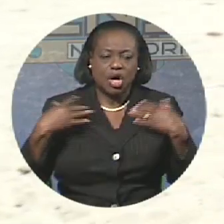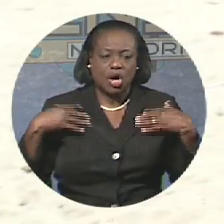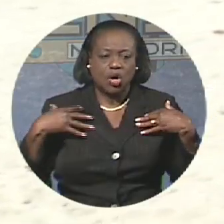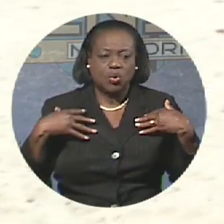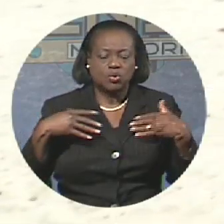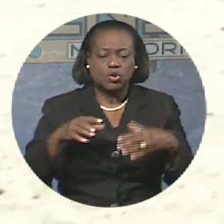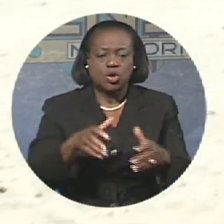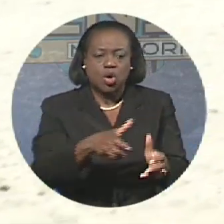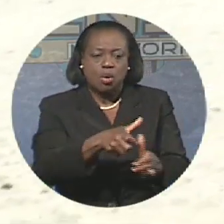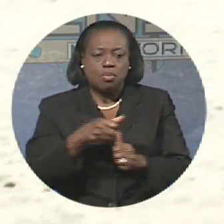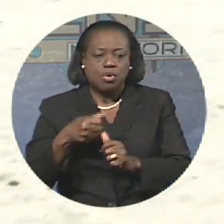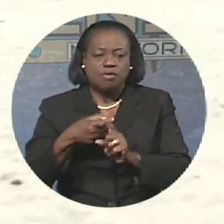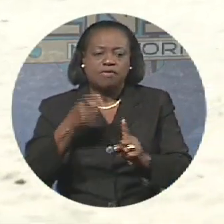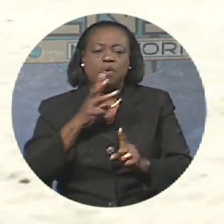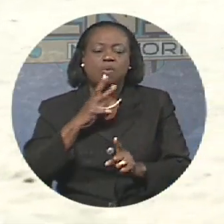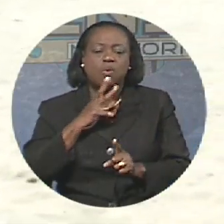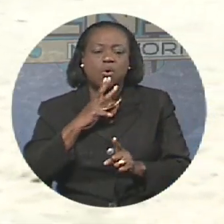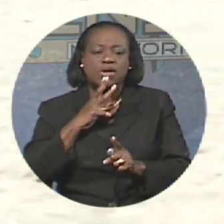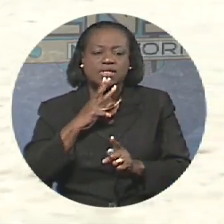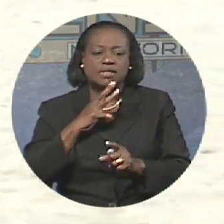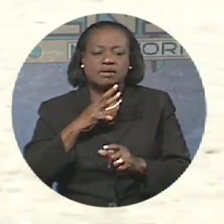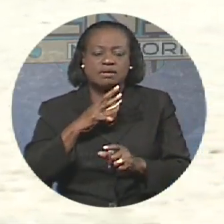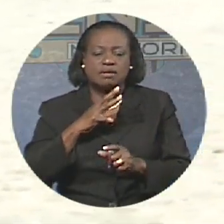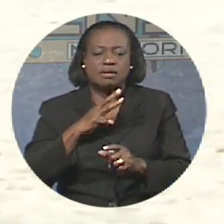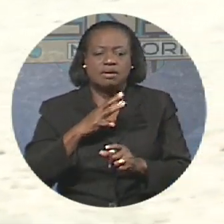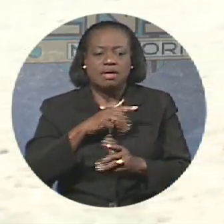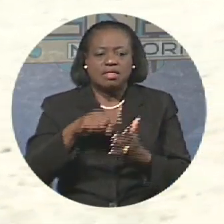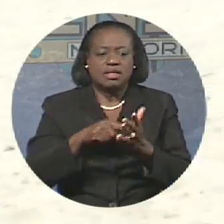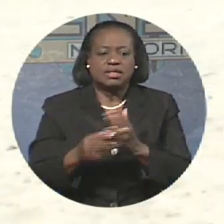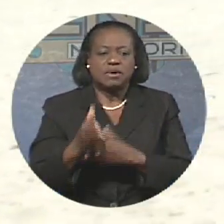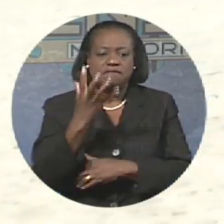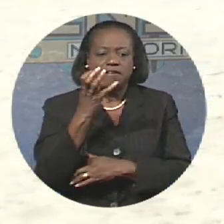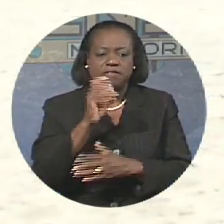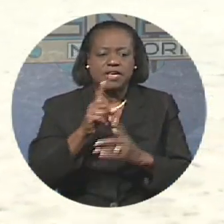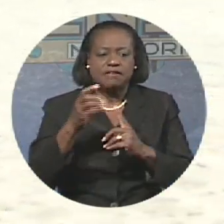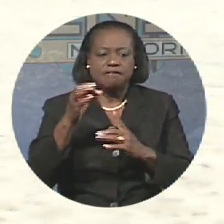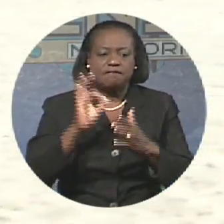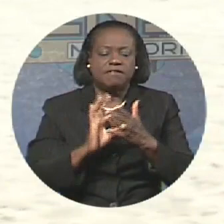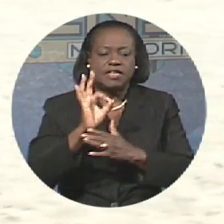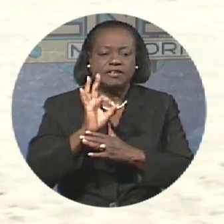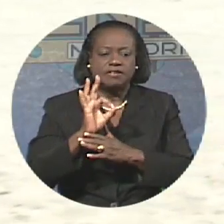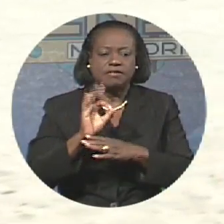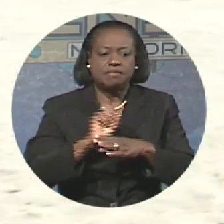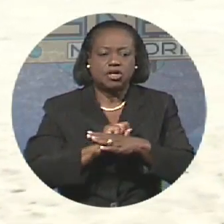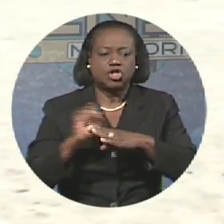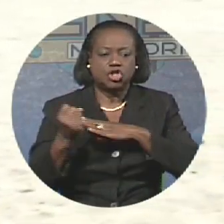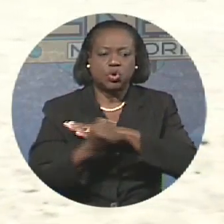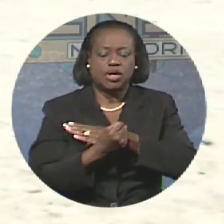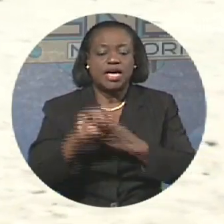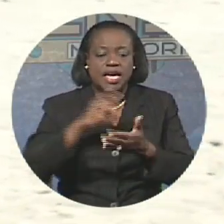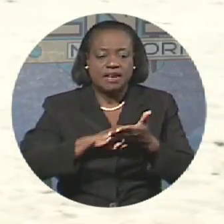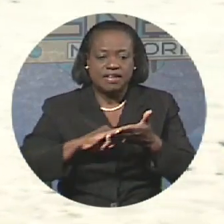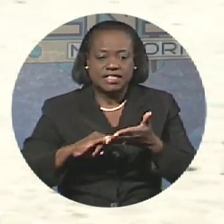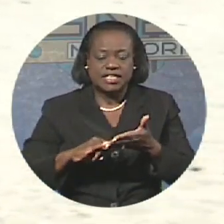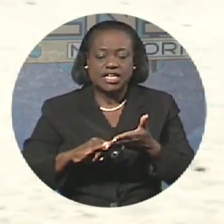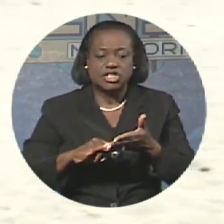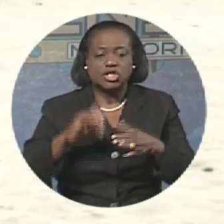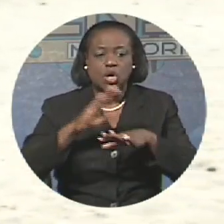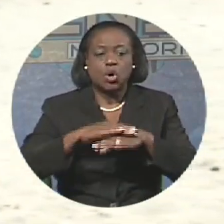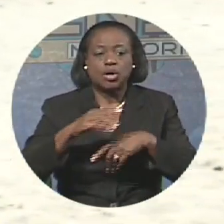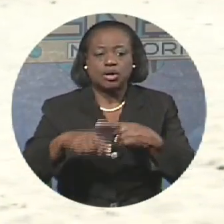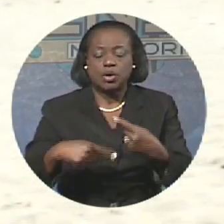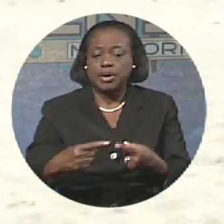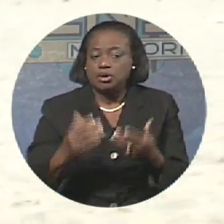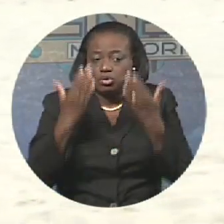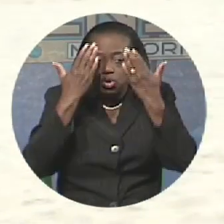Fort Montague by a swimmer just about 15 feet from the shore. An investigation is ongoing. So far, no ID on